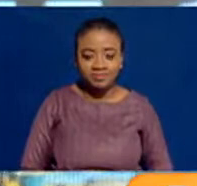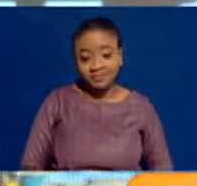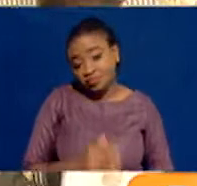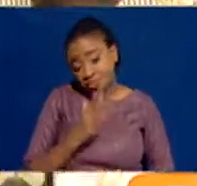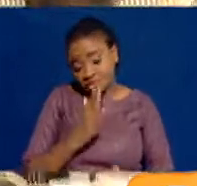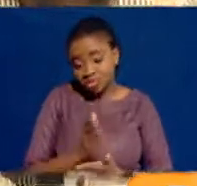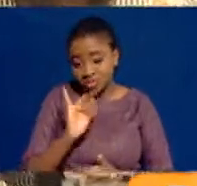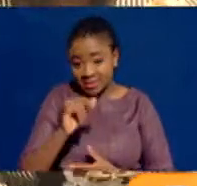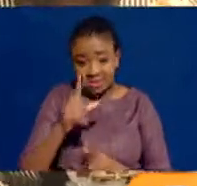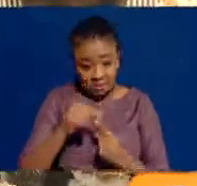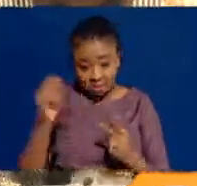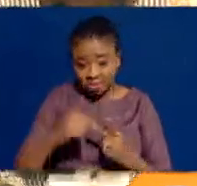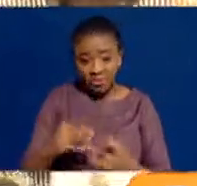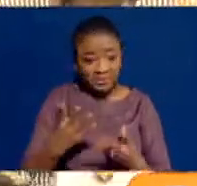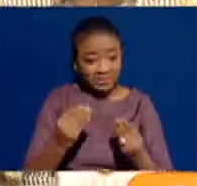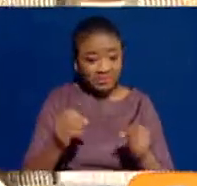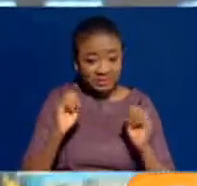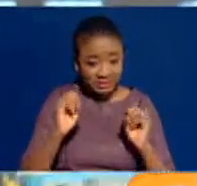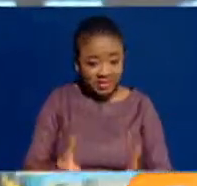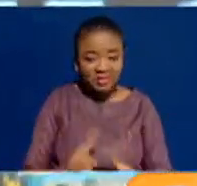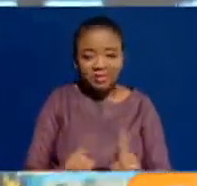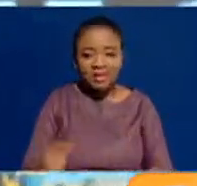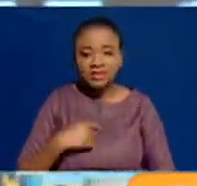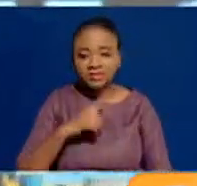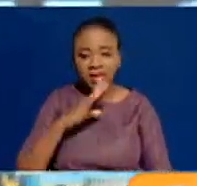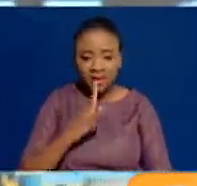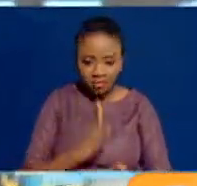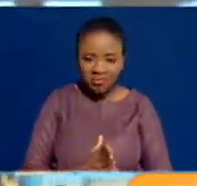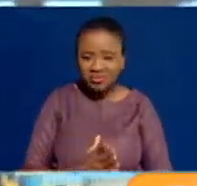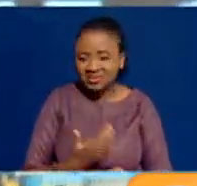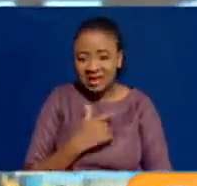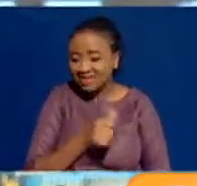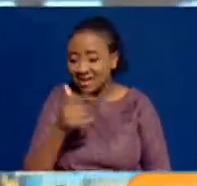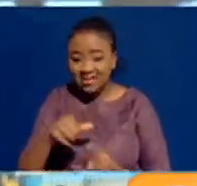difficult choice, but I don't see an option.